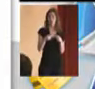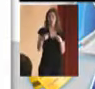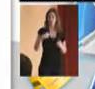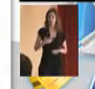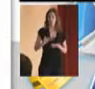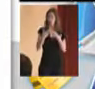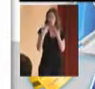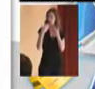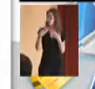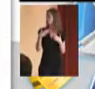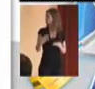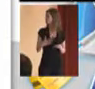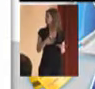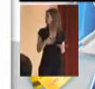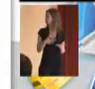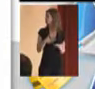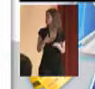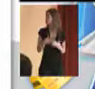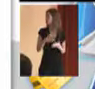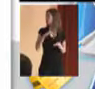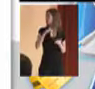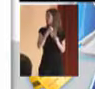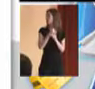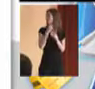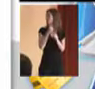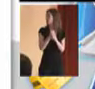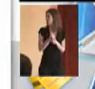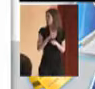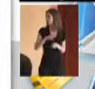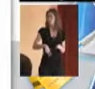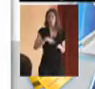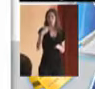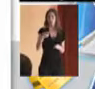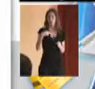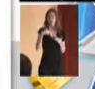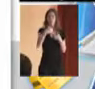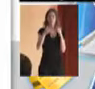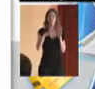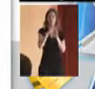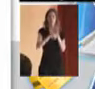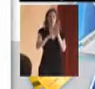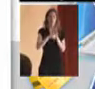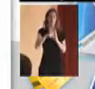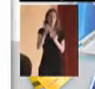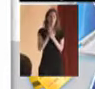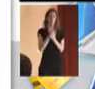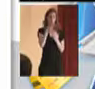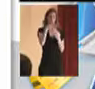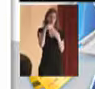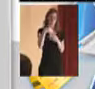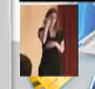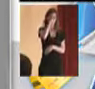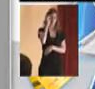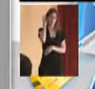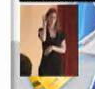have pending the choice of the final hardware, the estimation of bandwidth. Other pending tasks